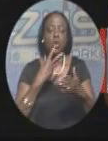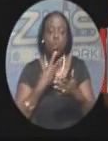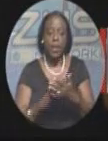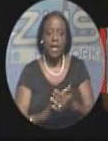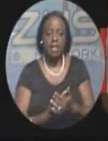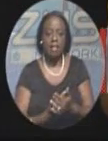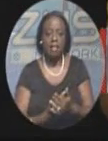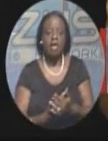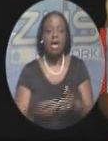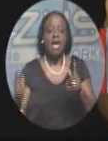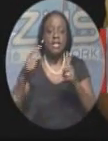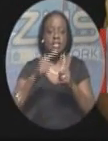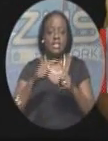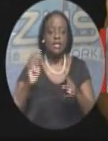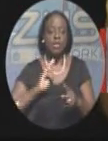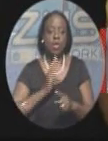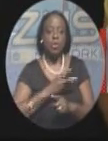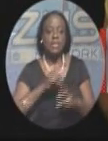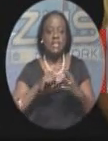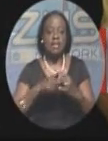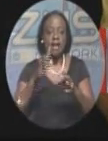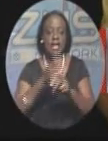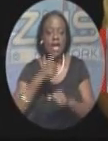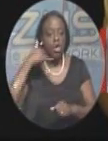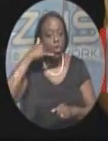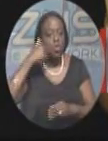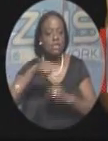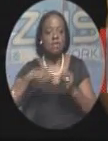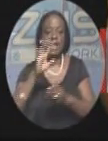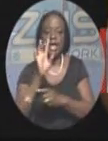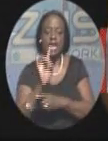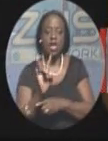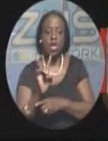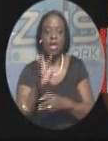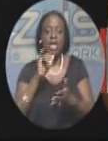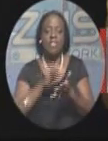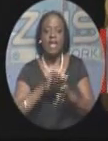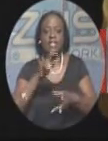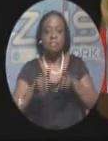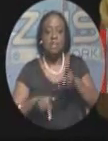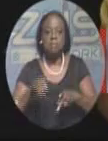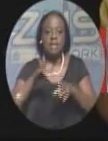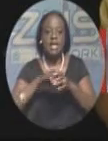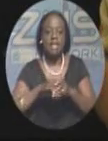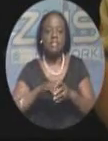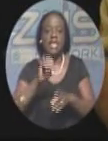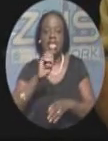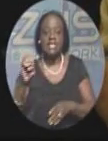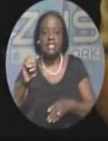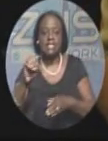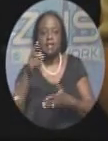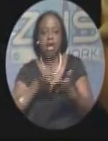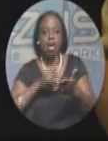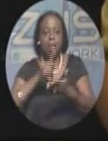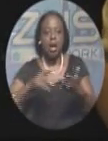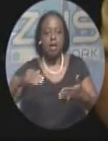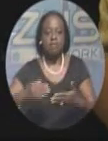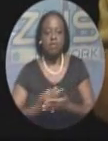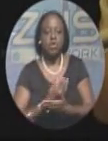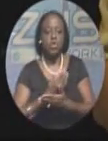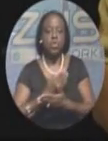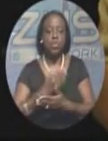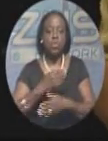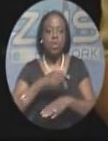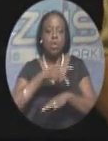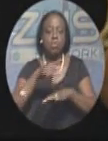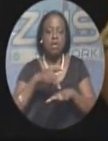we started receiving calls around about 8 a.m. Thereabouts that people in the eastern section of New Providence, Labumban Lane,